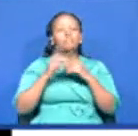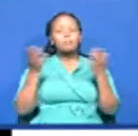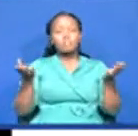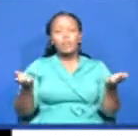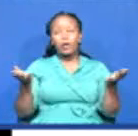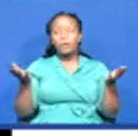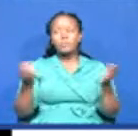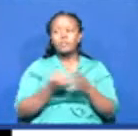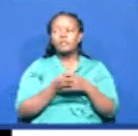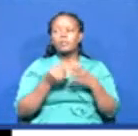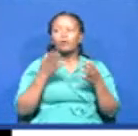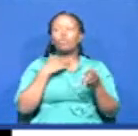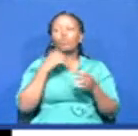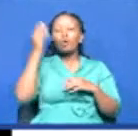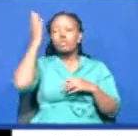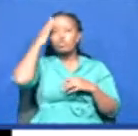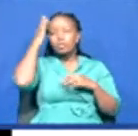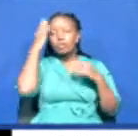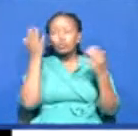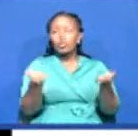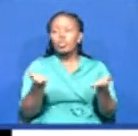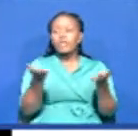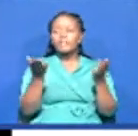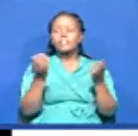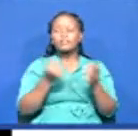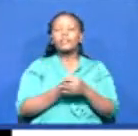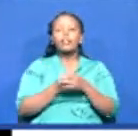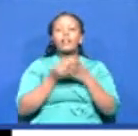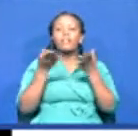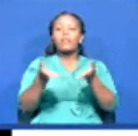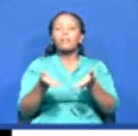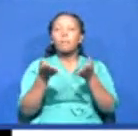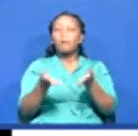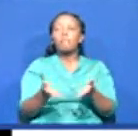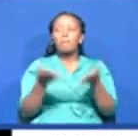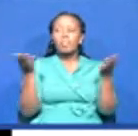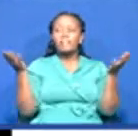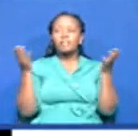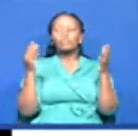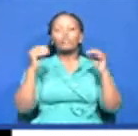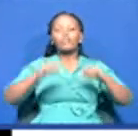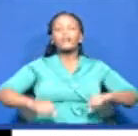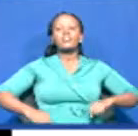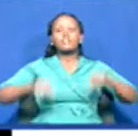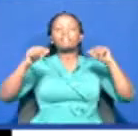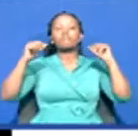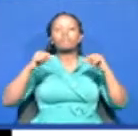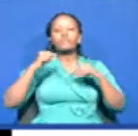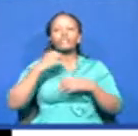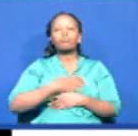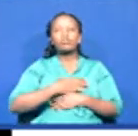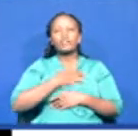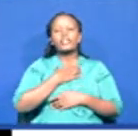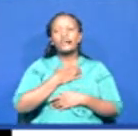I want to recognize the presence of our chief guest,